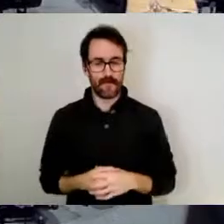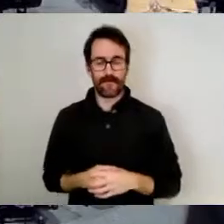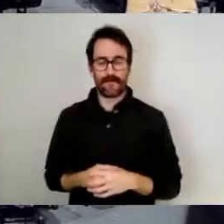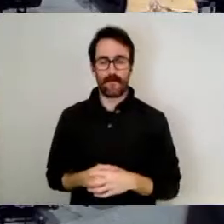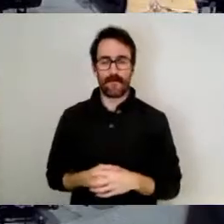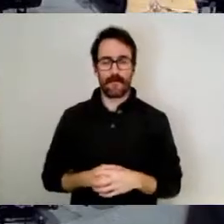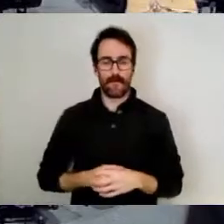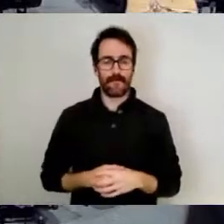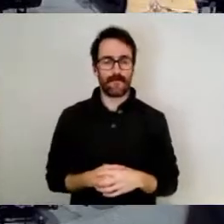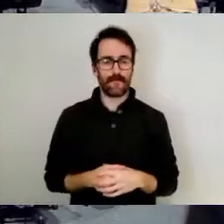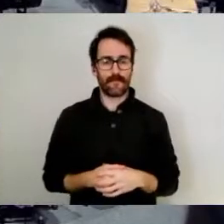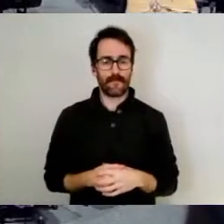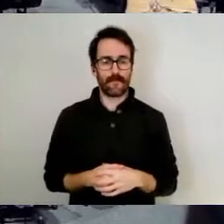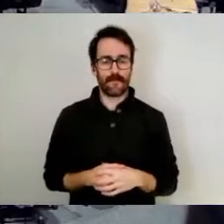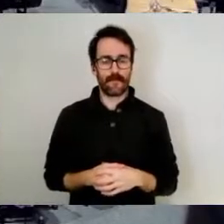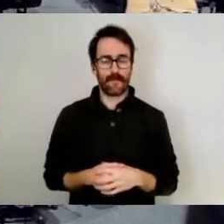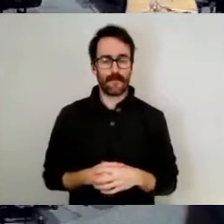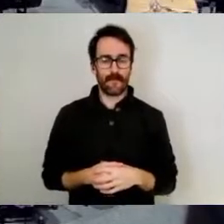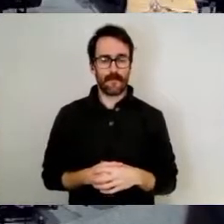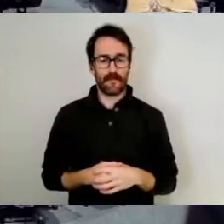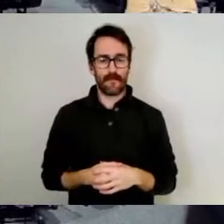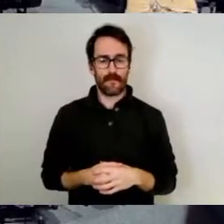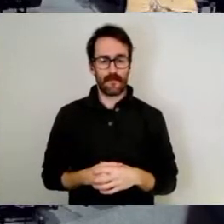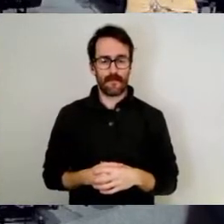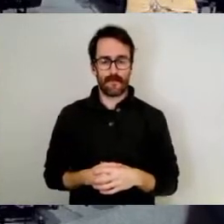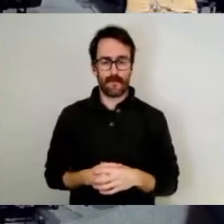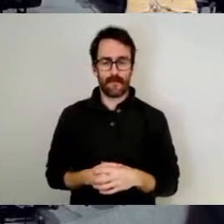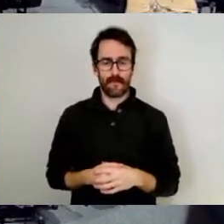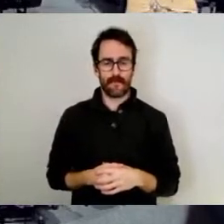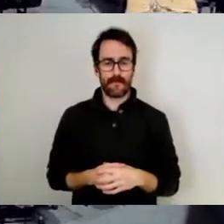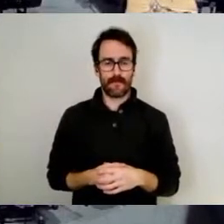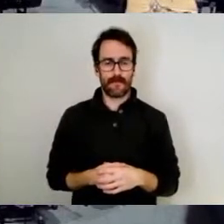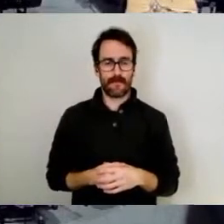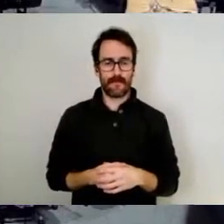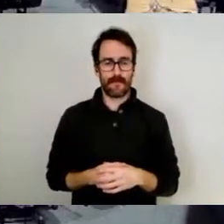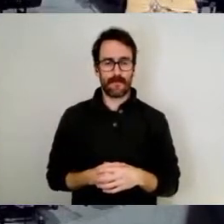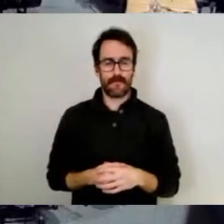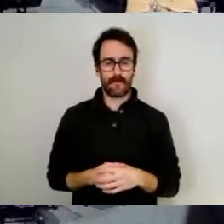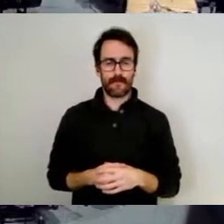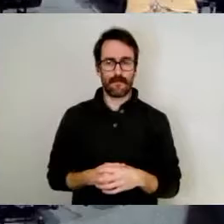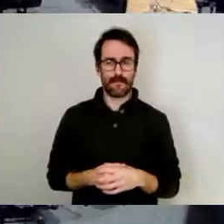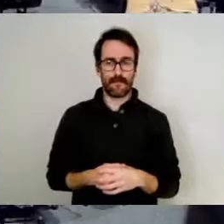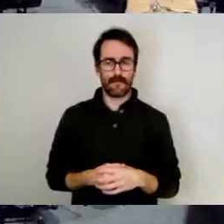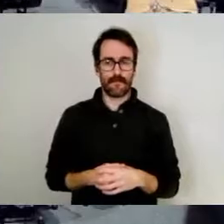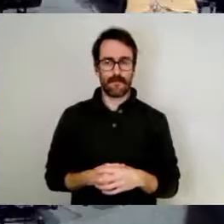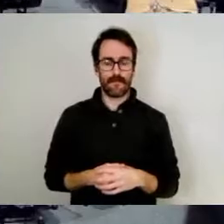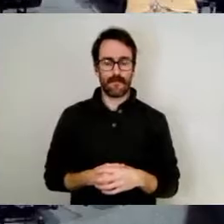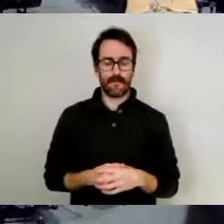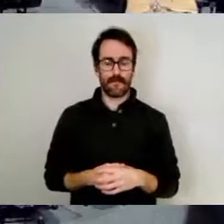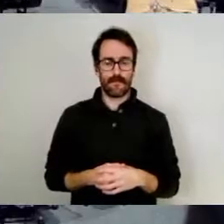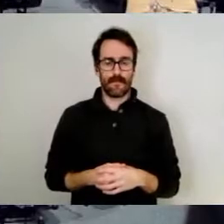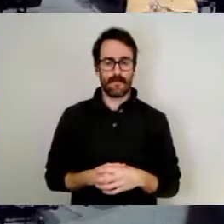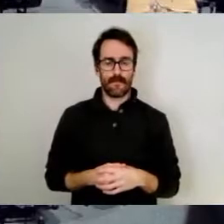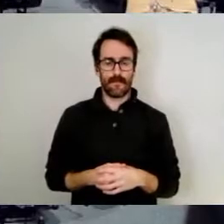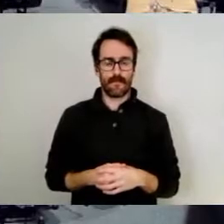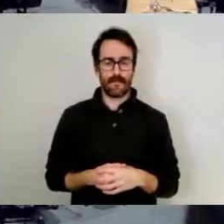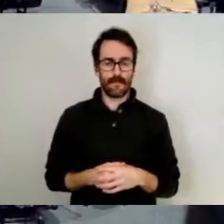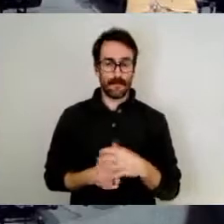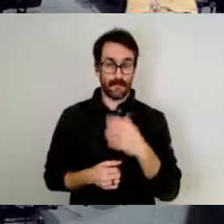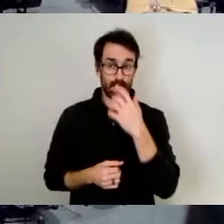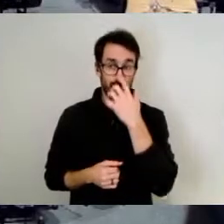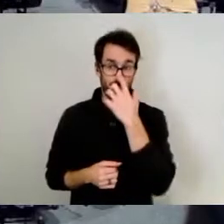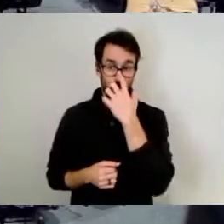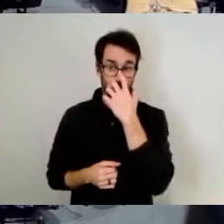English. Actually, in French first. To follow up on a question of my colleague,